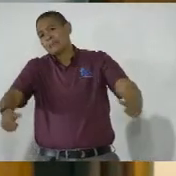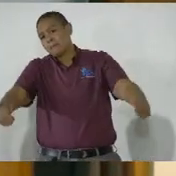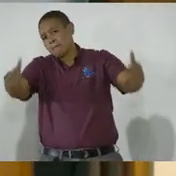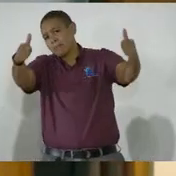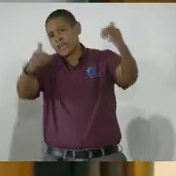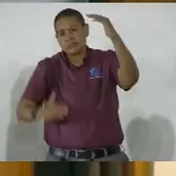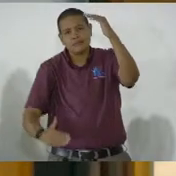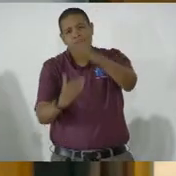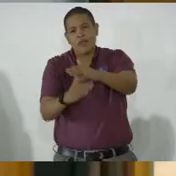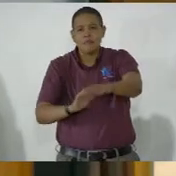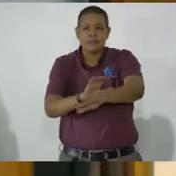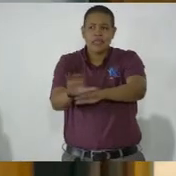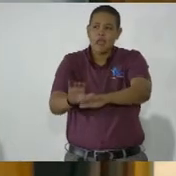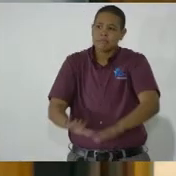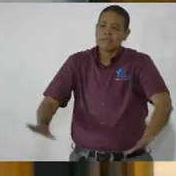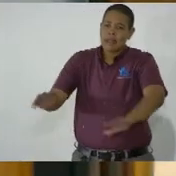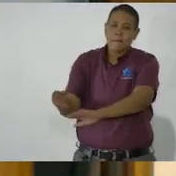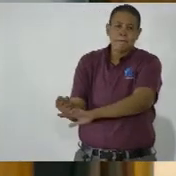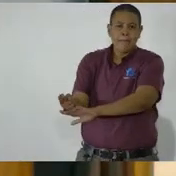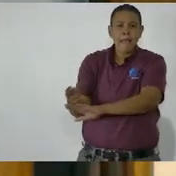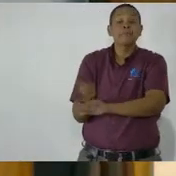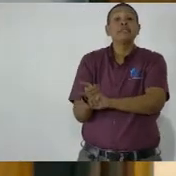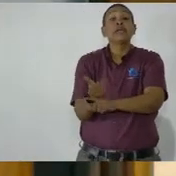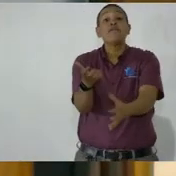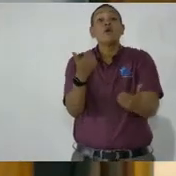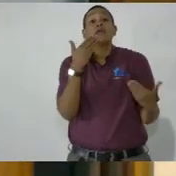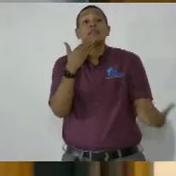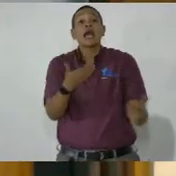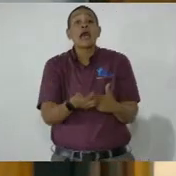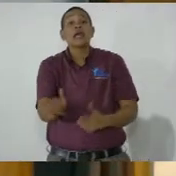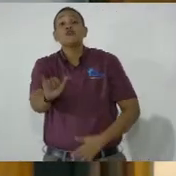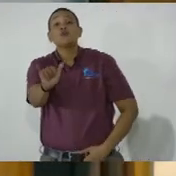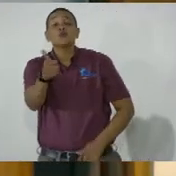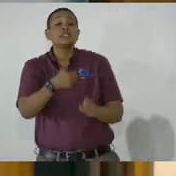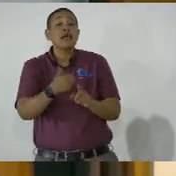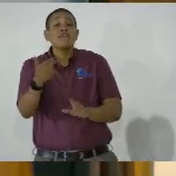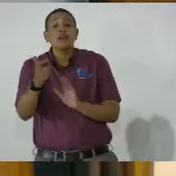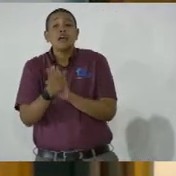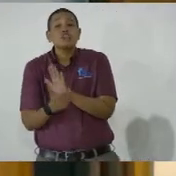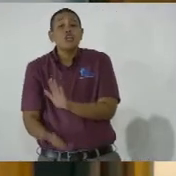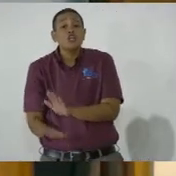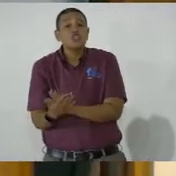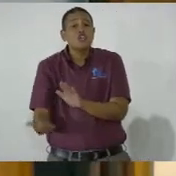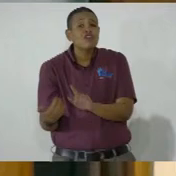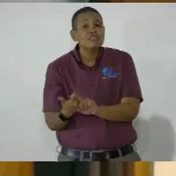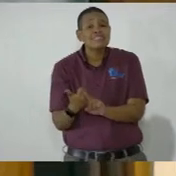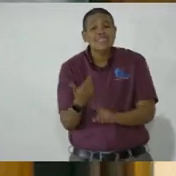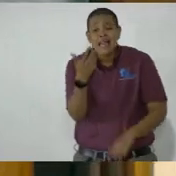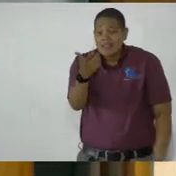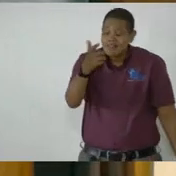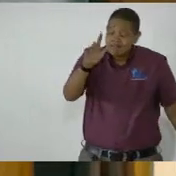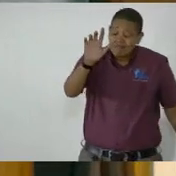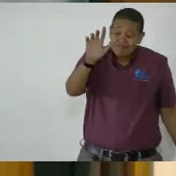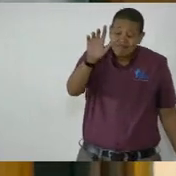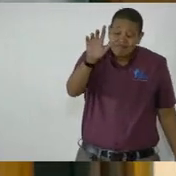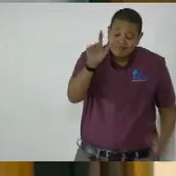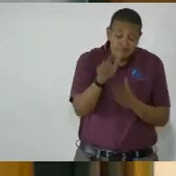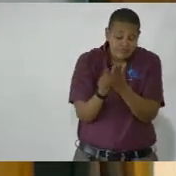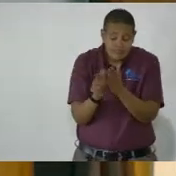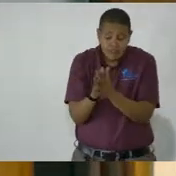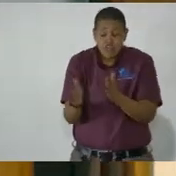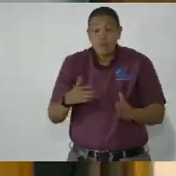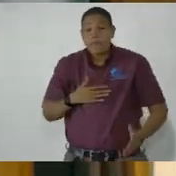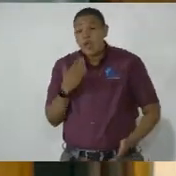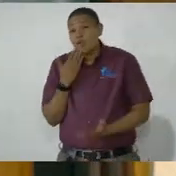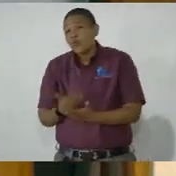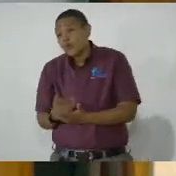Caribbean. I also would like to thank, Madam Speaker, the Attorney General, previous Attorney General, my good